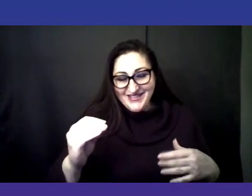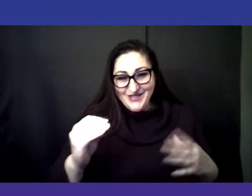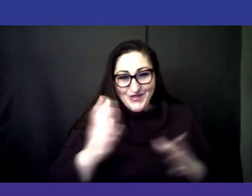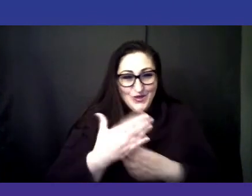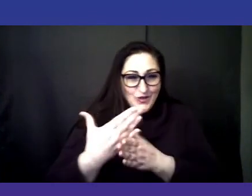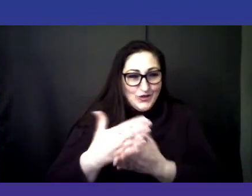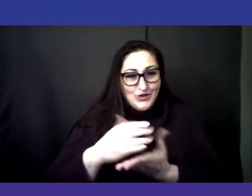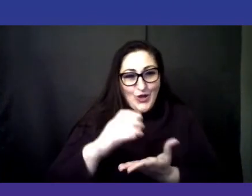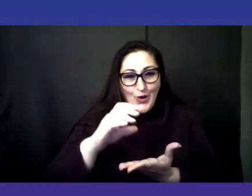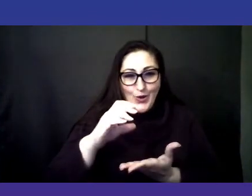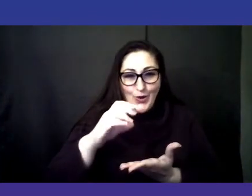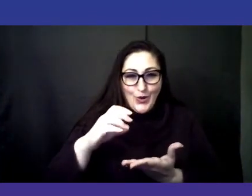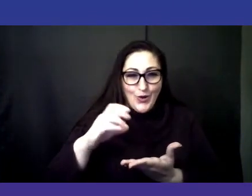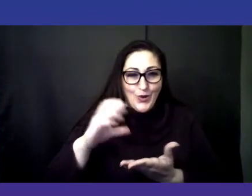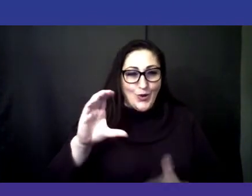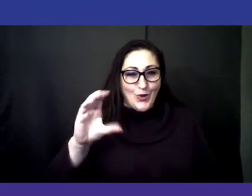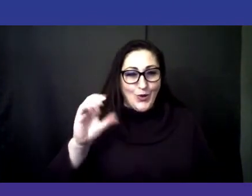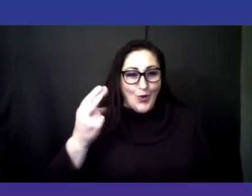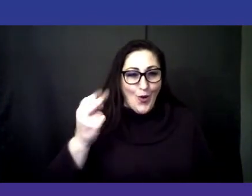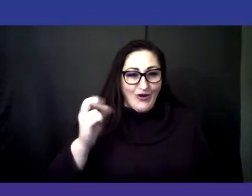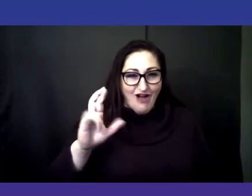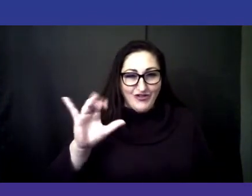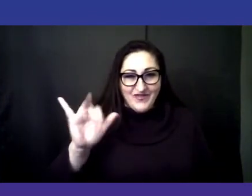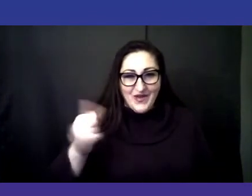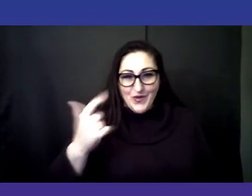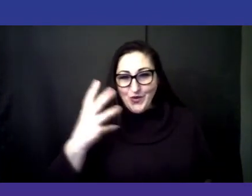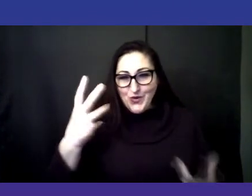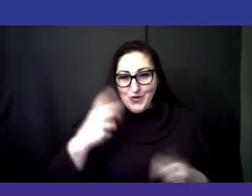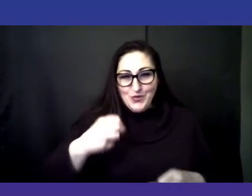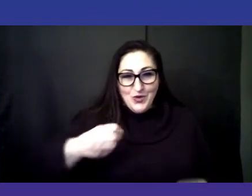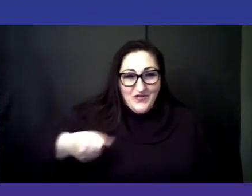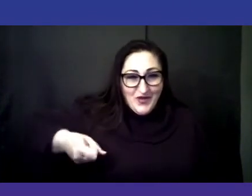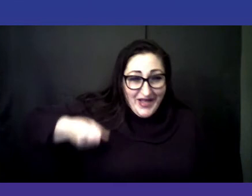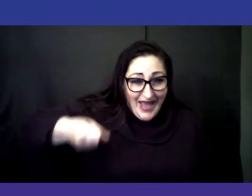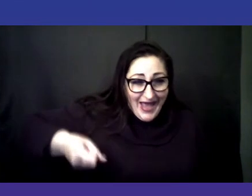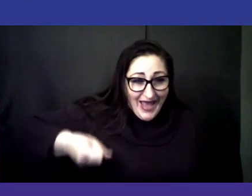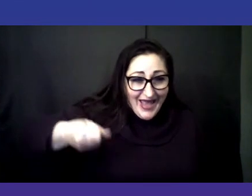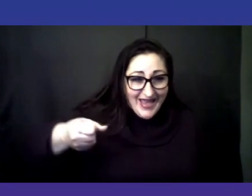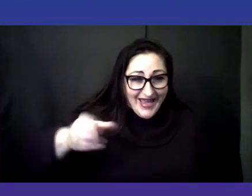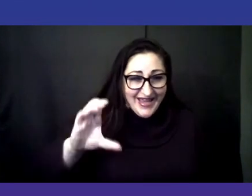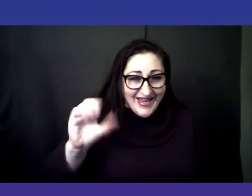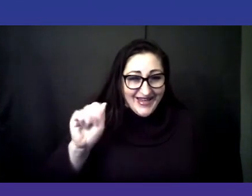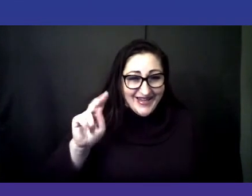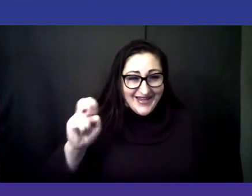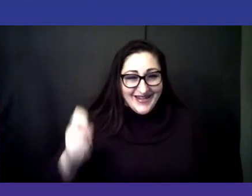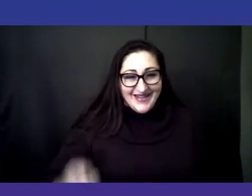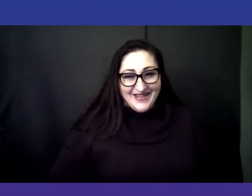beautiful canes, and also be able to